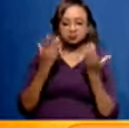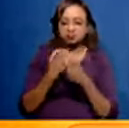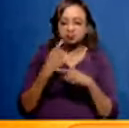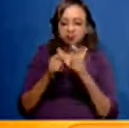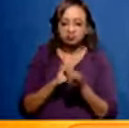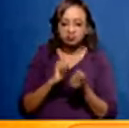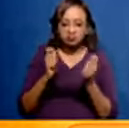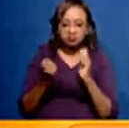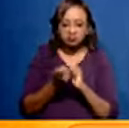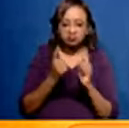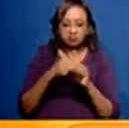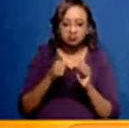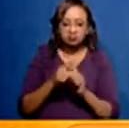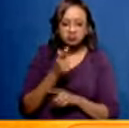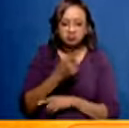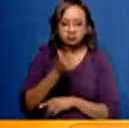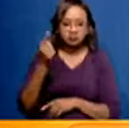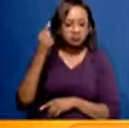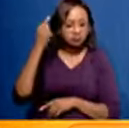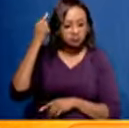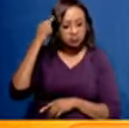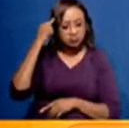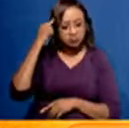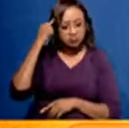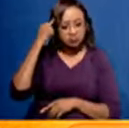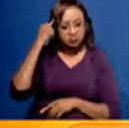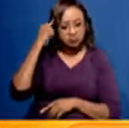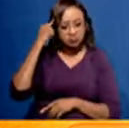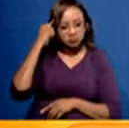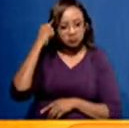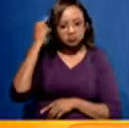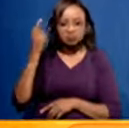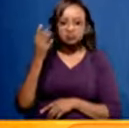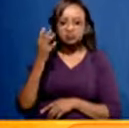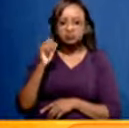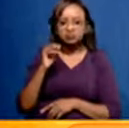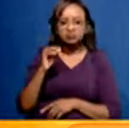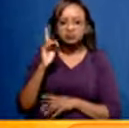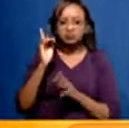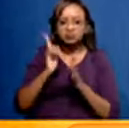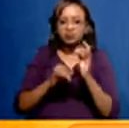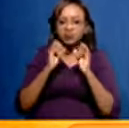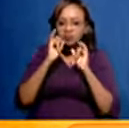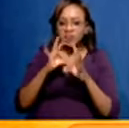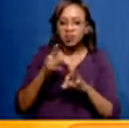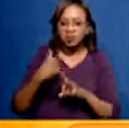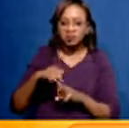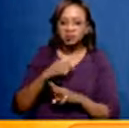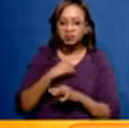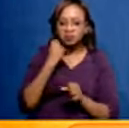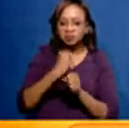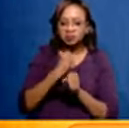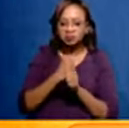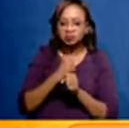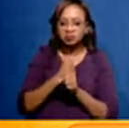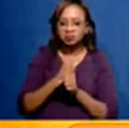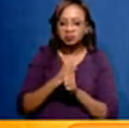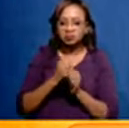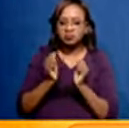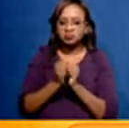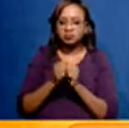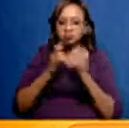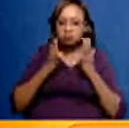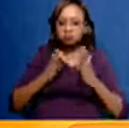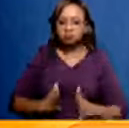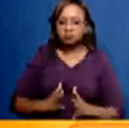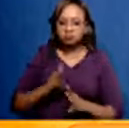were thinking, well, what if? What if we just work with a person who is from a different background, who